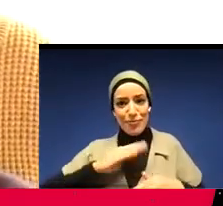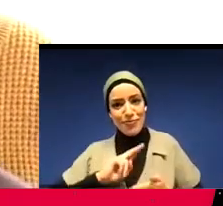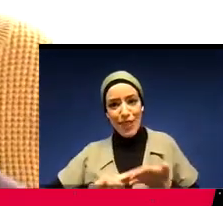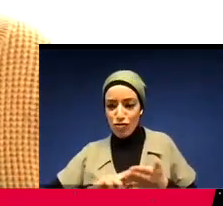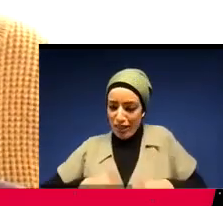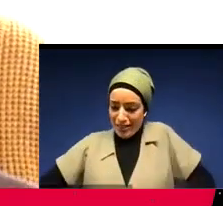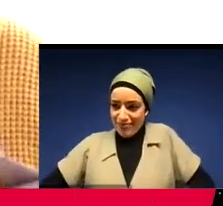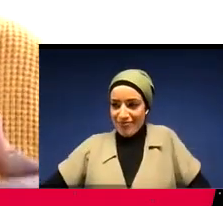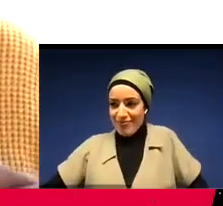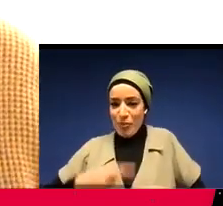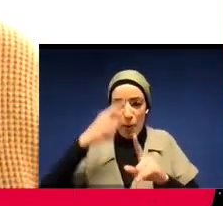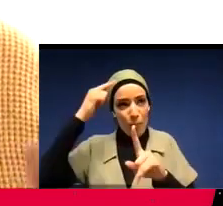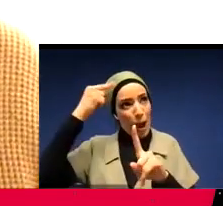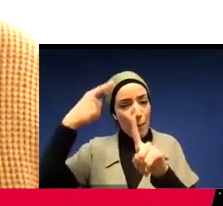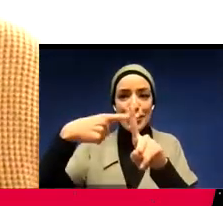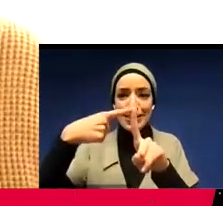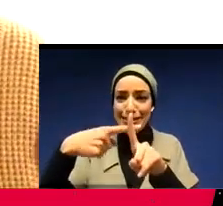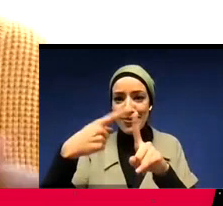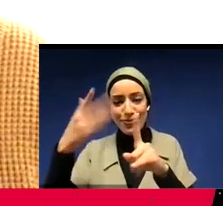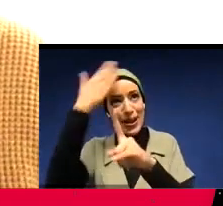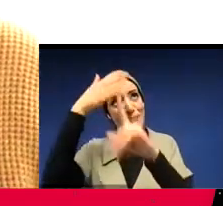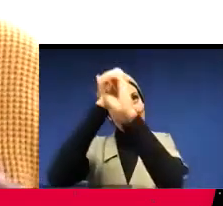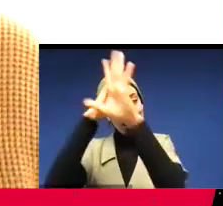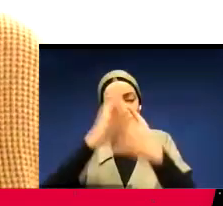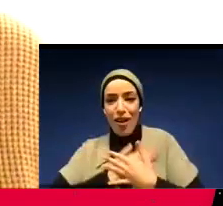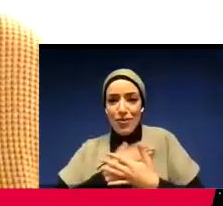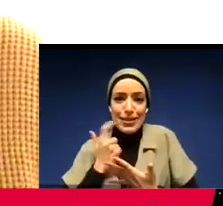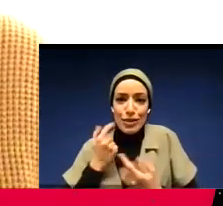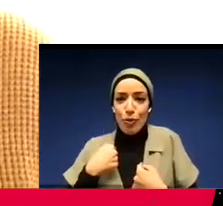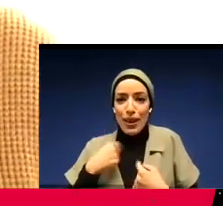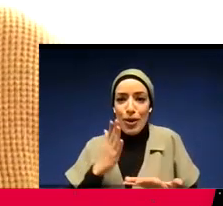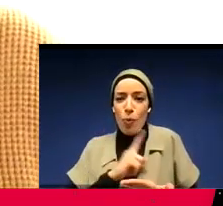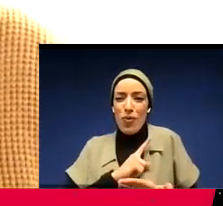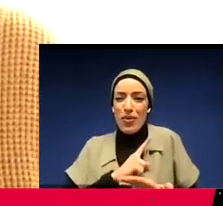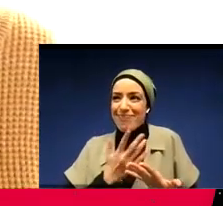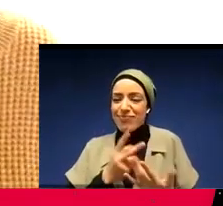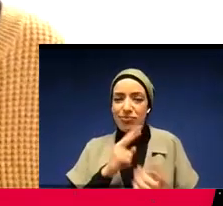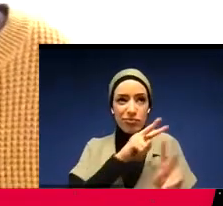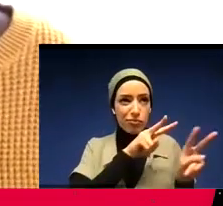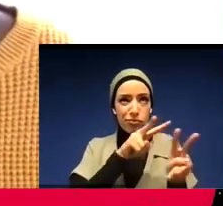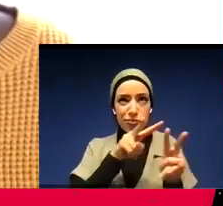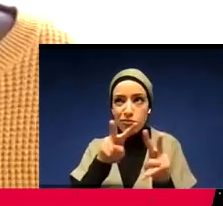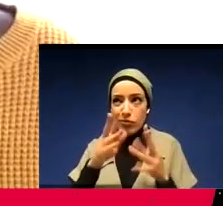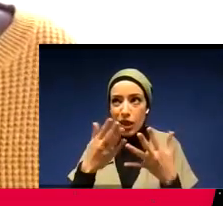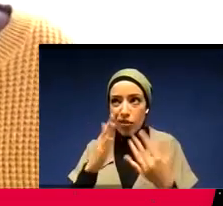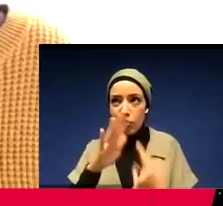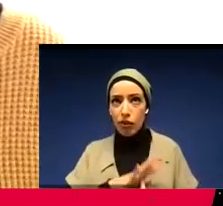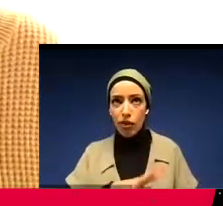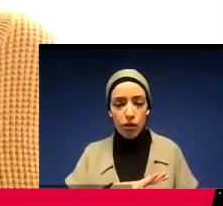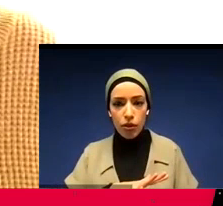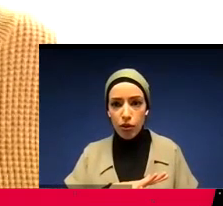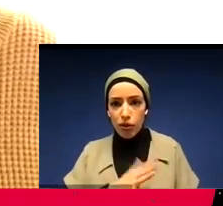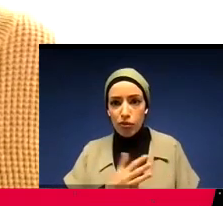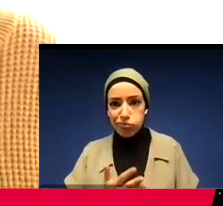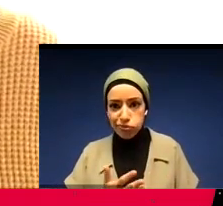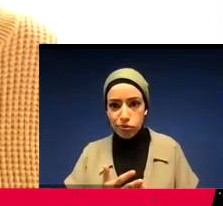naturally optimistic and like imaginative person. So I guess to me, that's kind of easier to do. And I know it is very depressing to look around and it